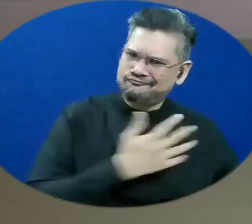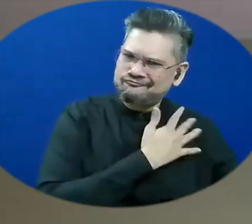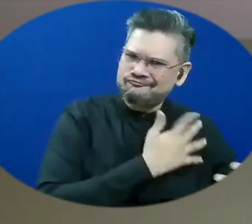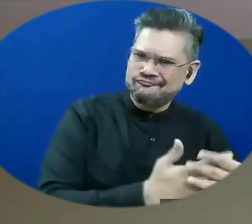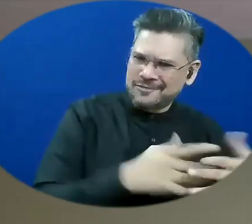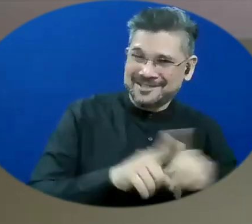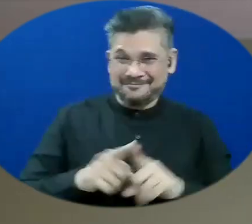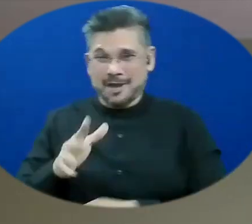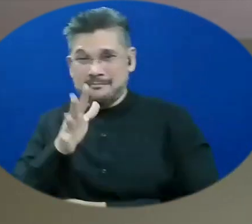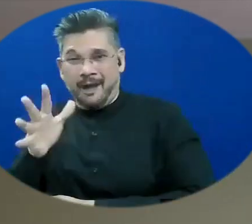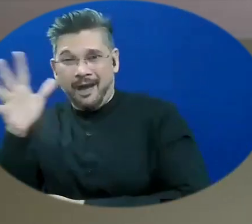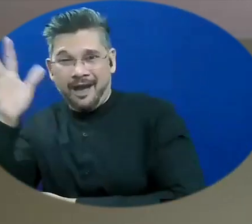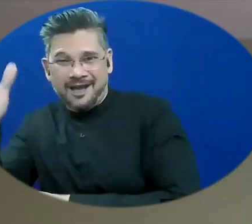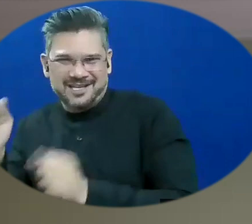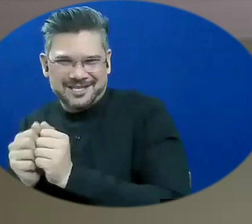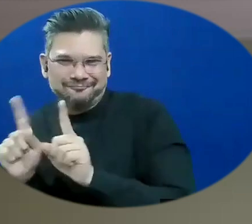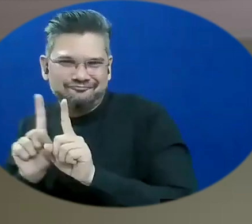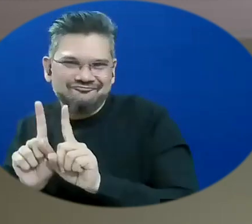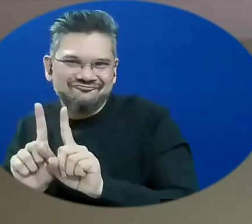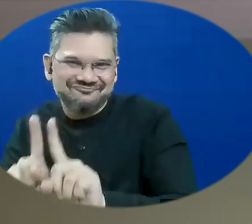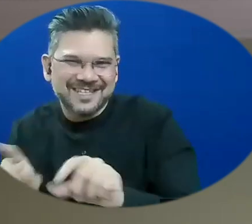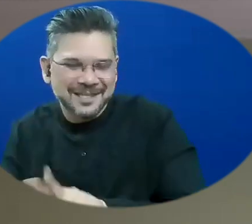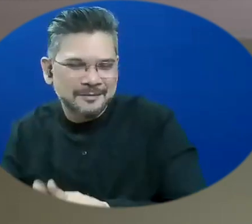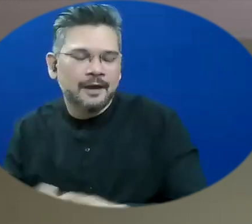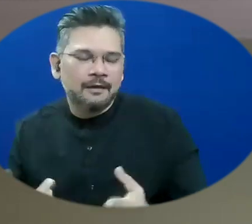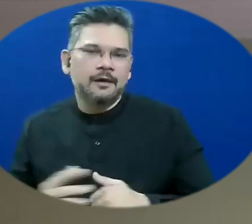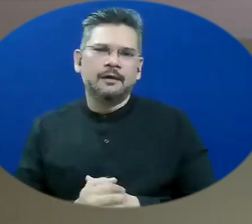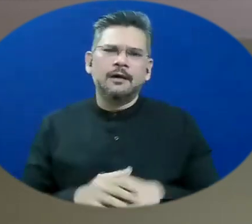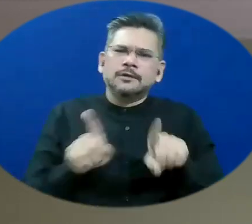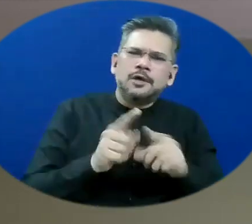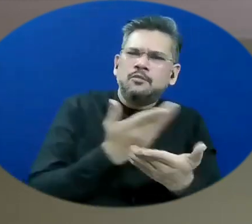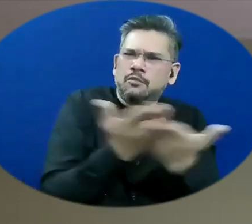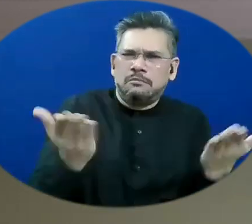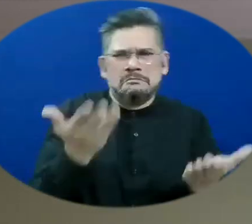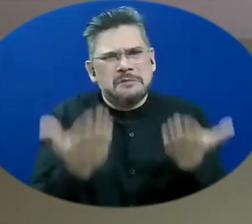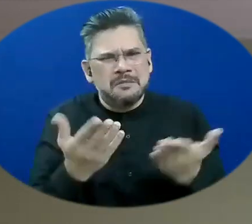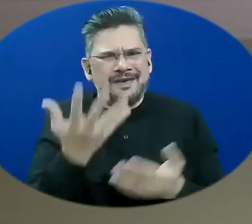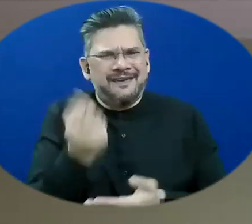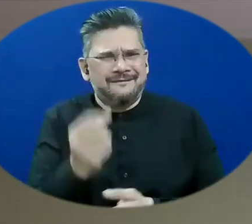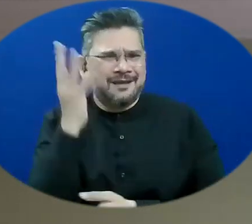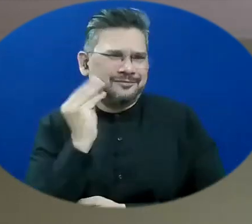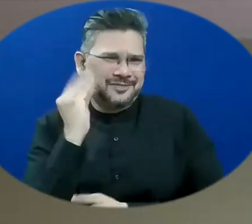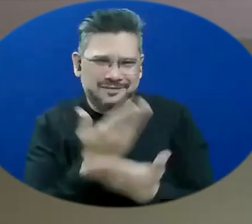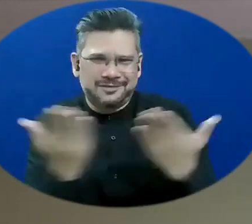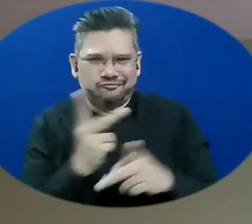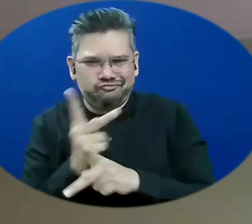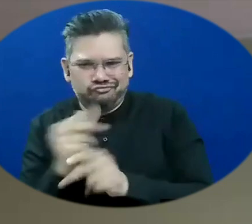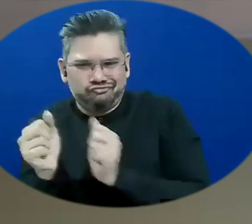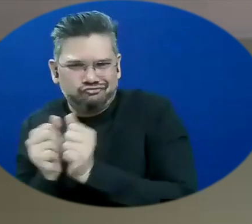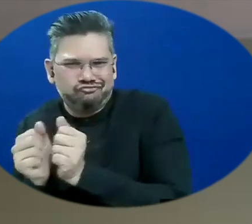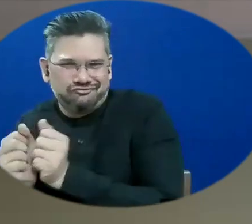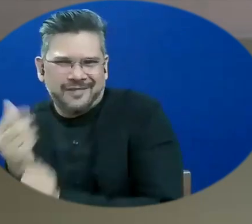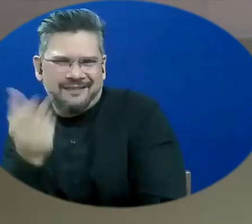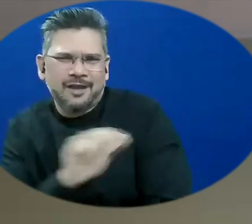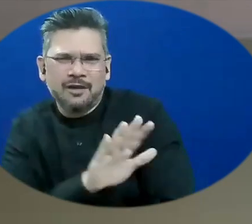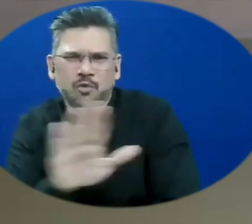grandmother. So I'm curious, Helen, you've had various experiences being a care partner. And I'm wondering if you maybe could lead off from there,